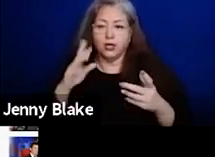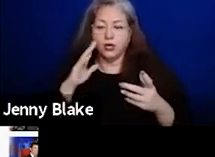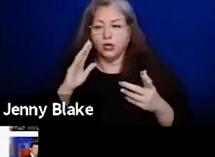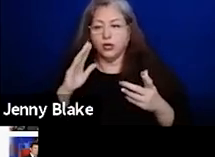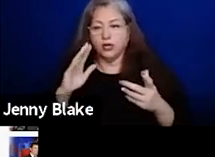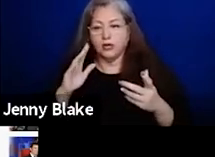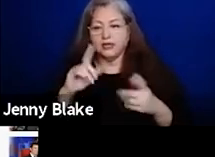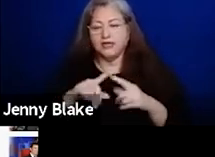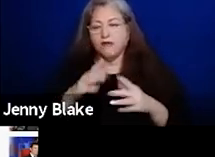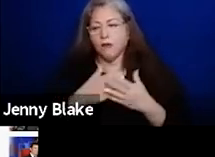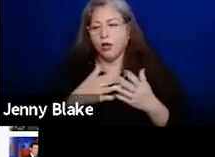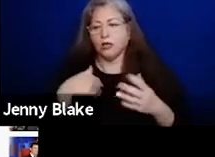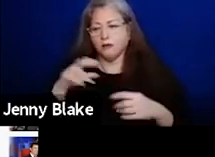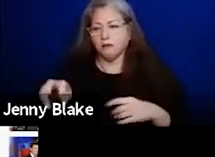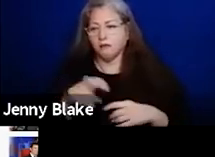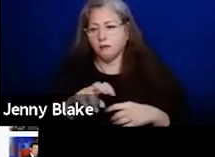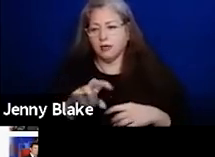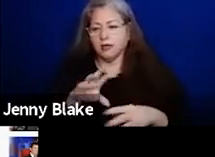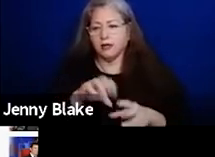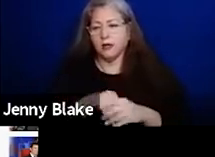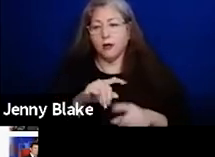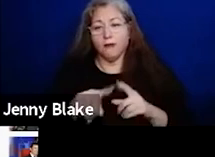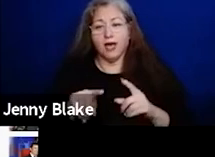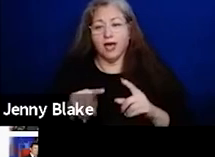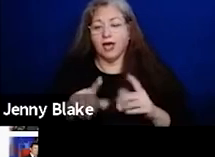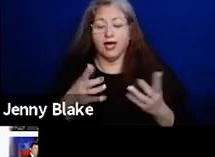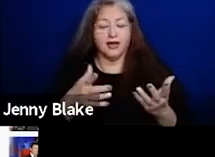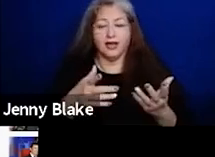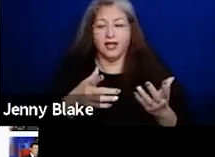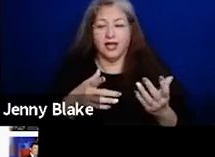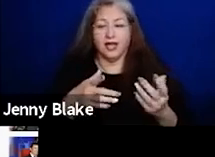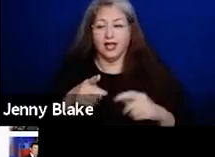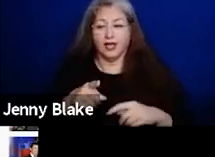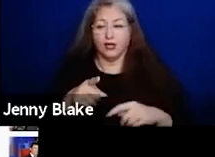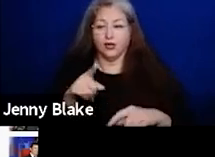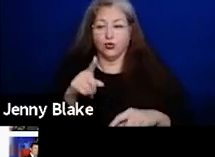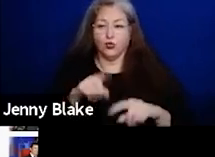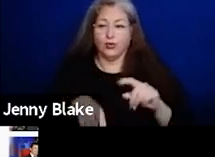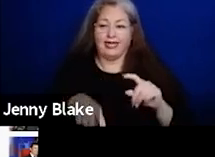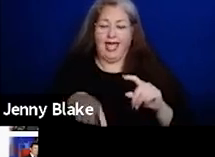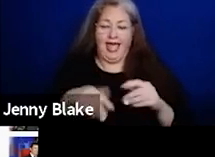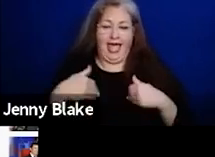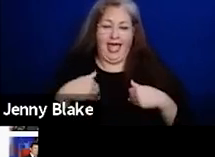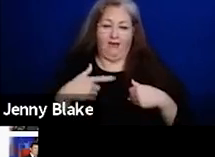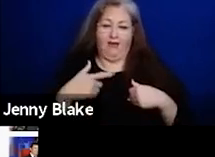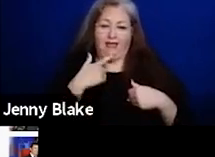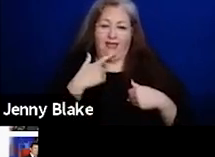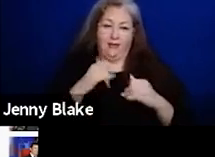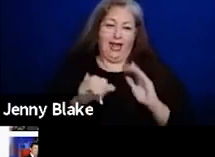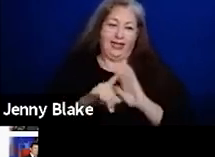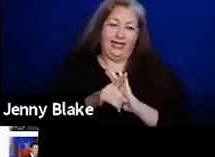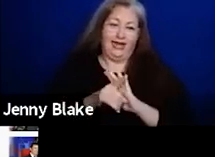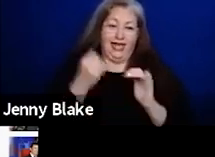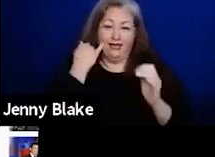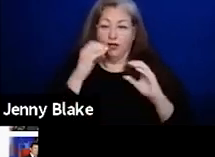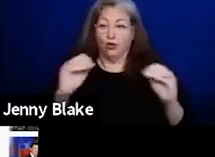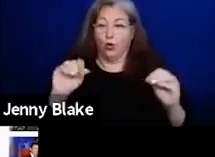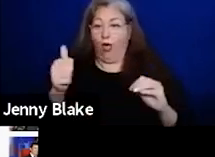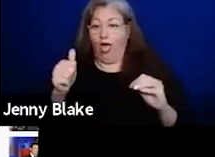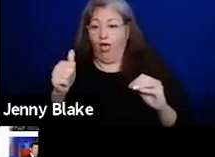lesbian community. And you cannot make a lesbian identity without other lesbians, because it's